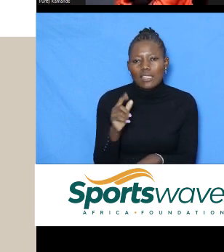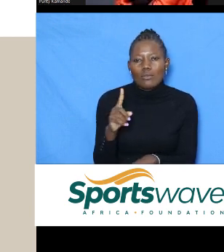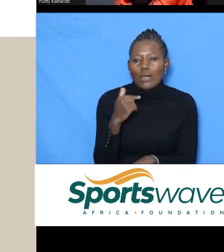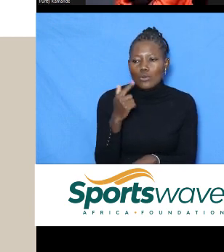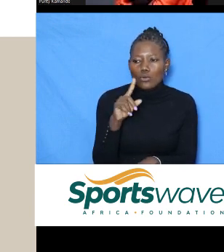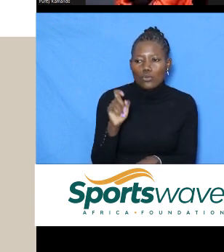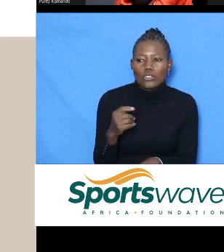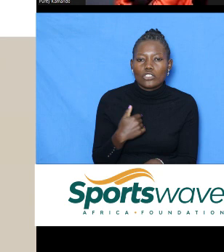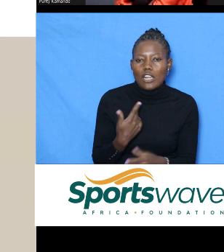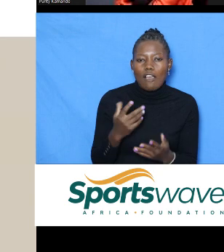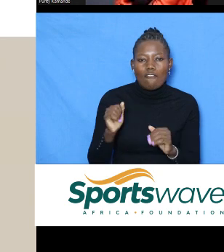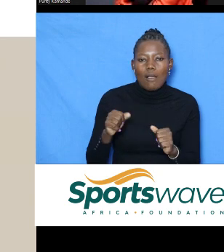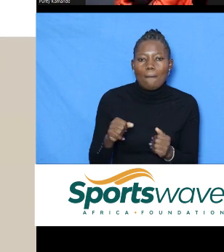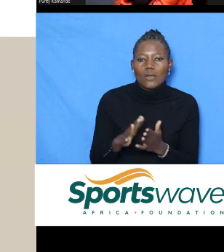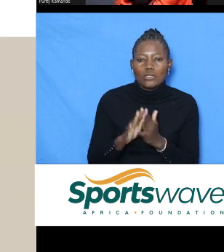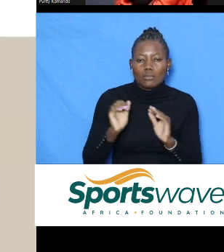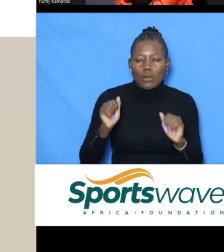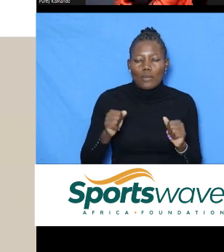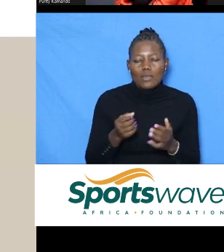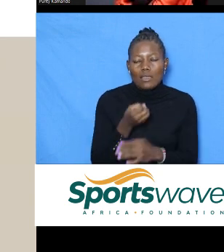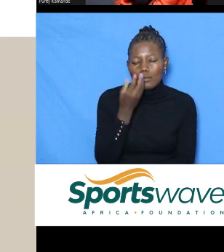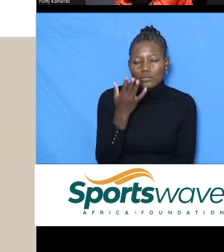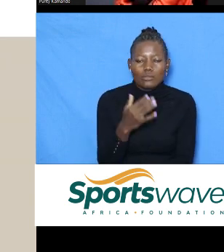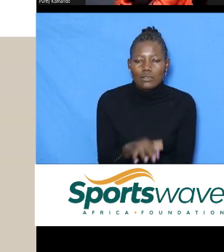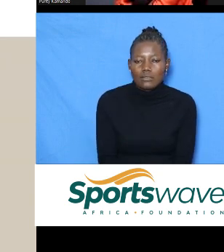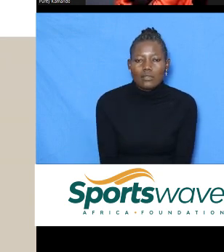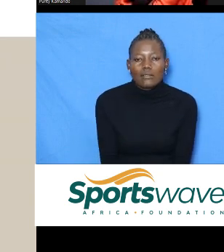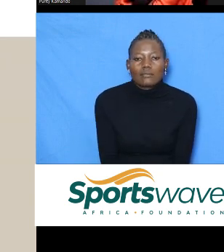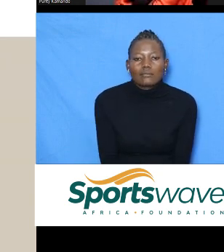has a question, I can be able to answer.